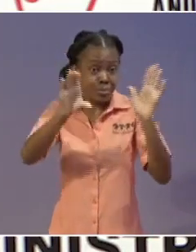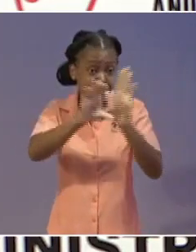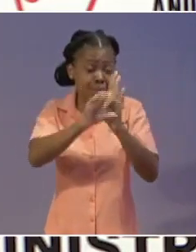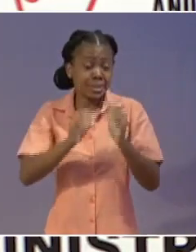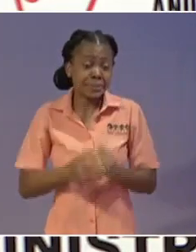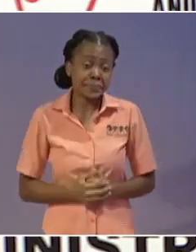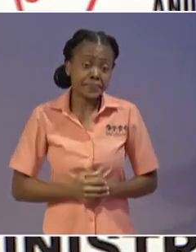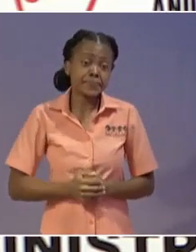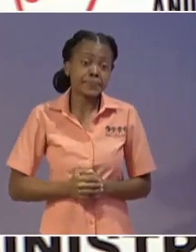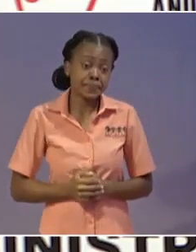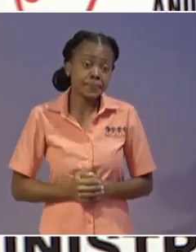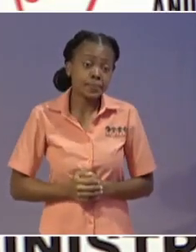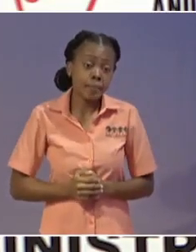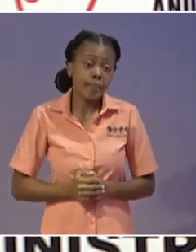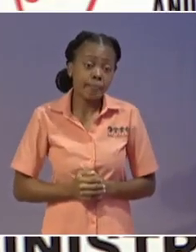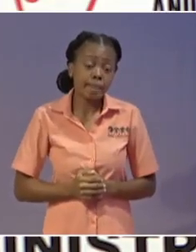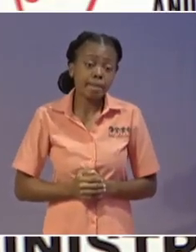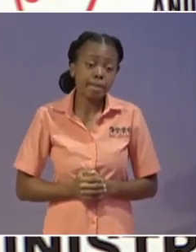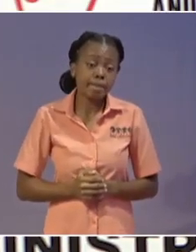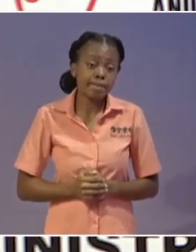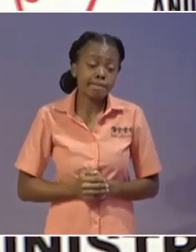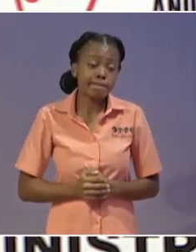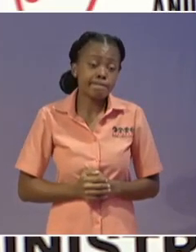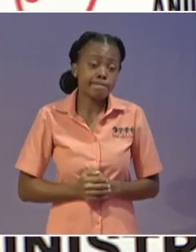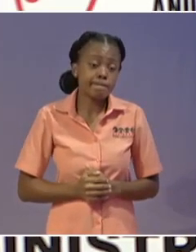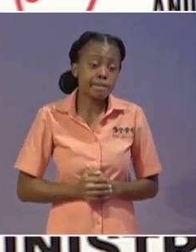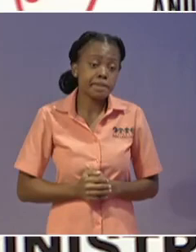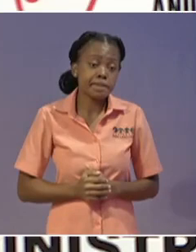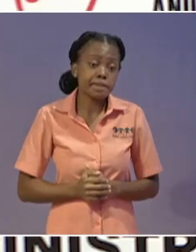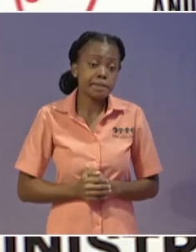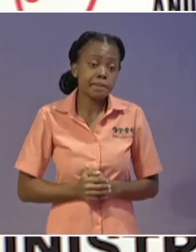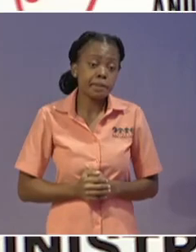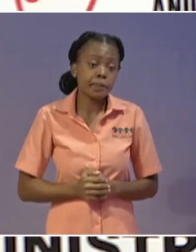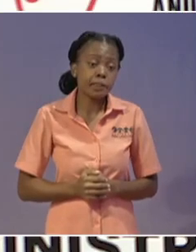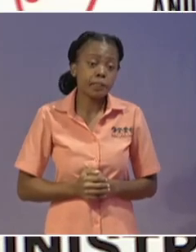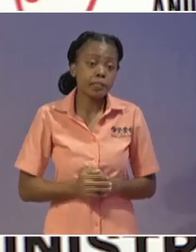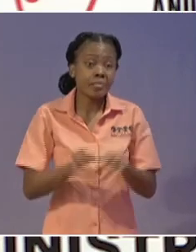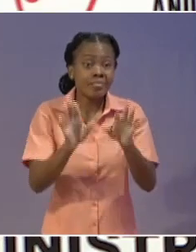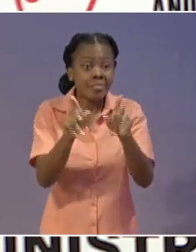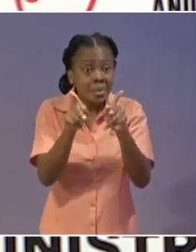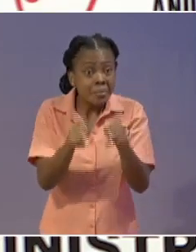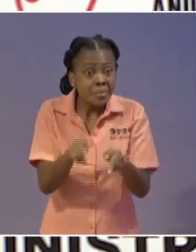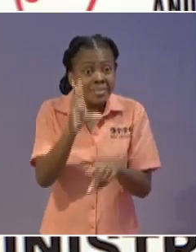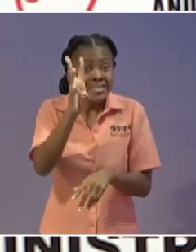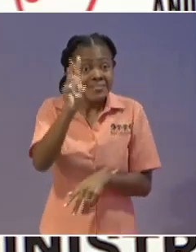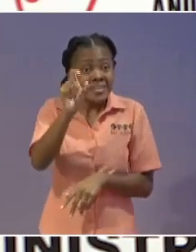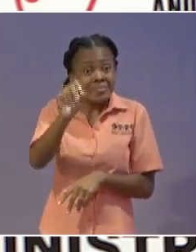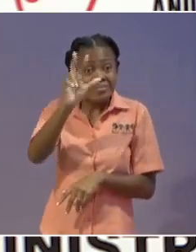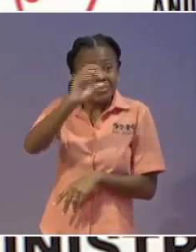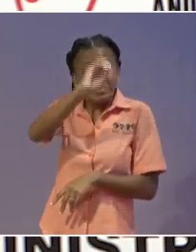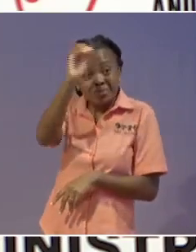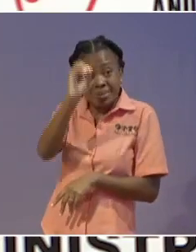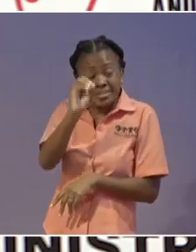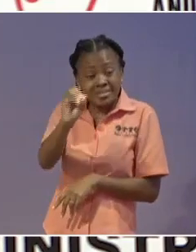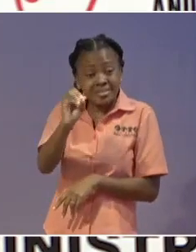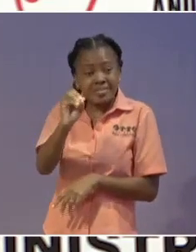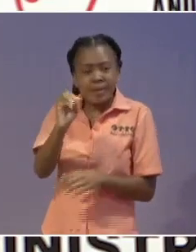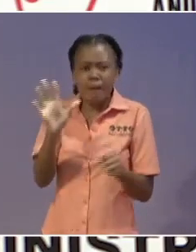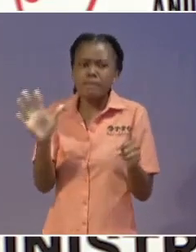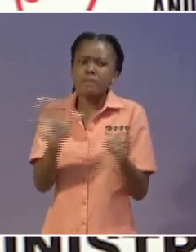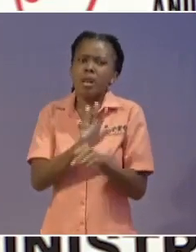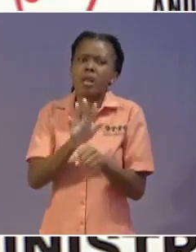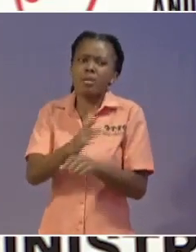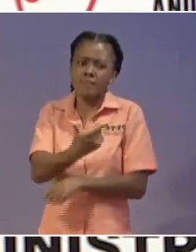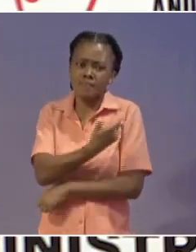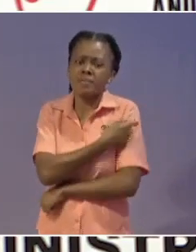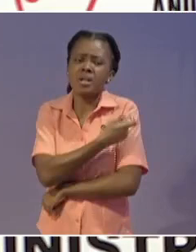stand at 6.3%. Those being fully vaccinated. So you get aberrations of percentages if you use